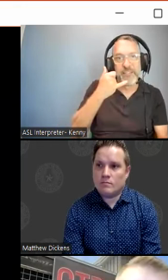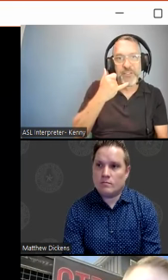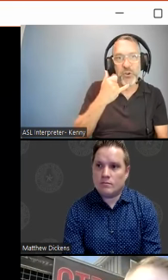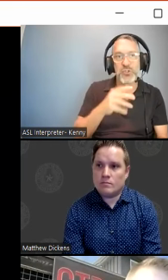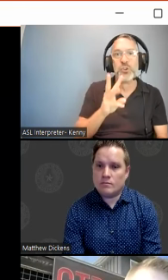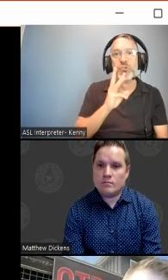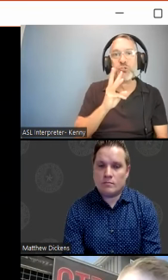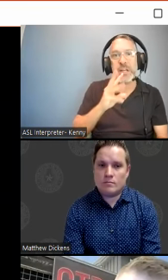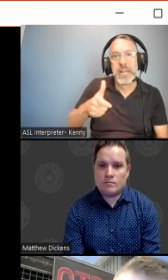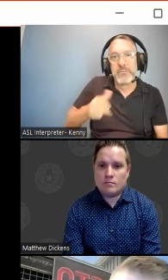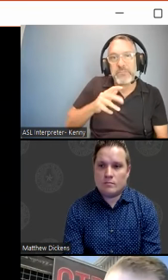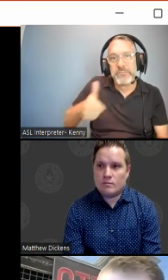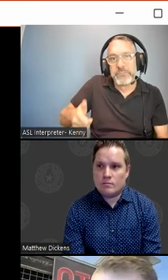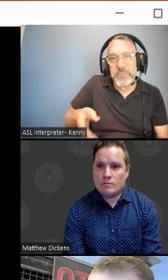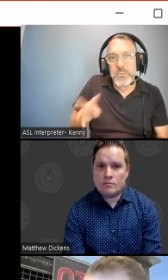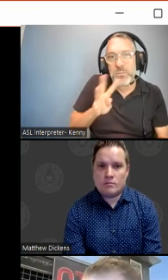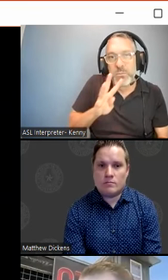fountains.